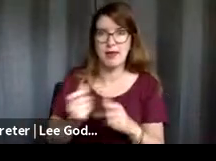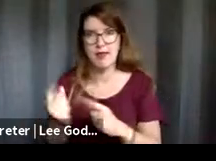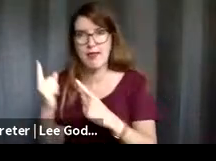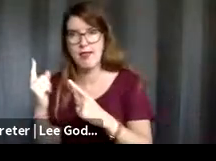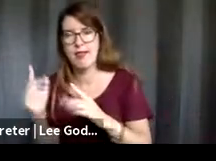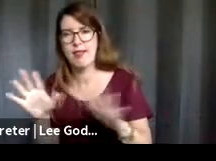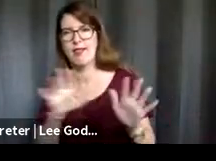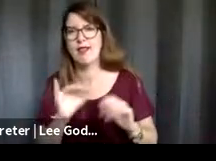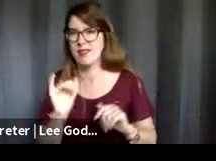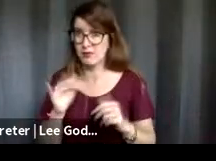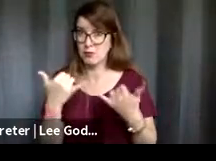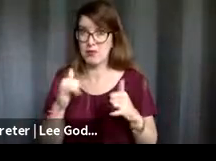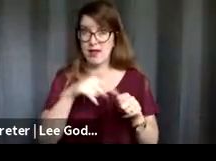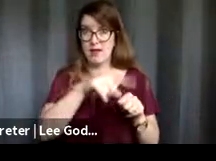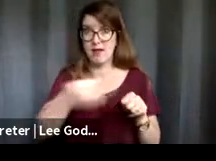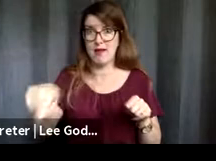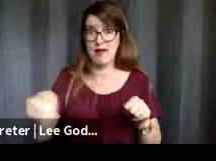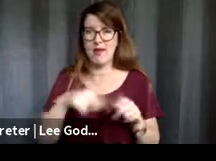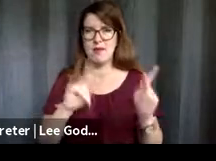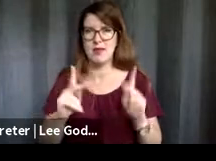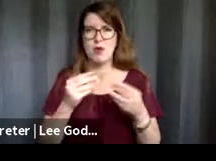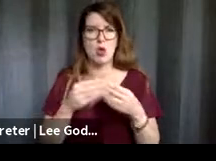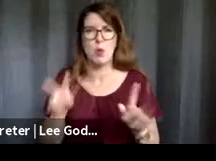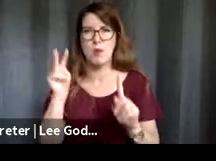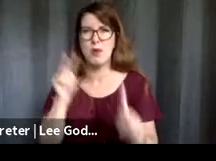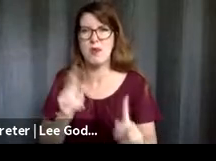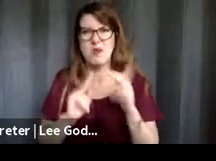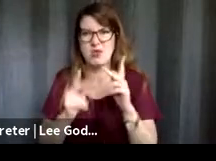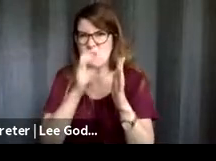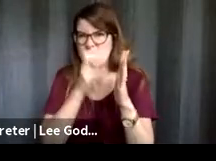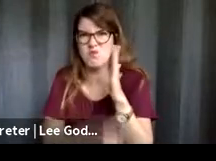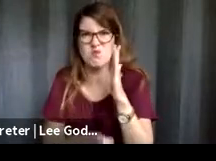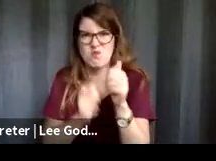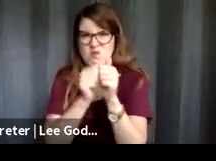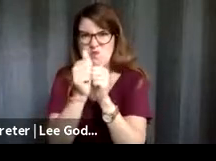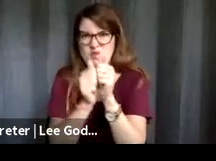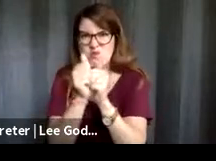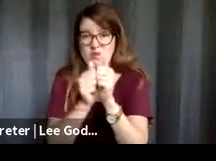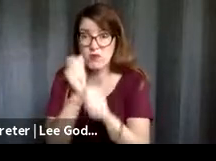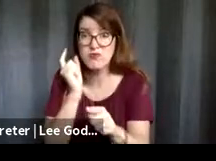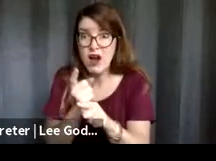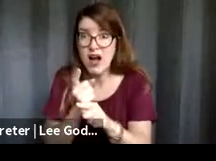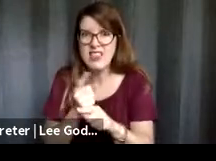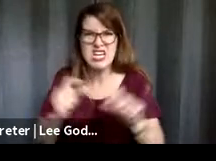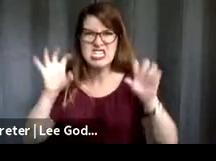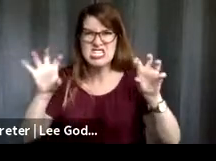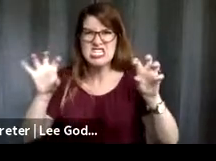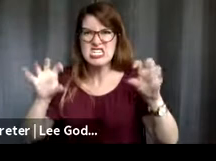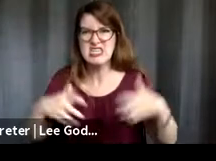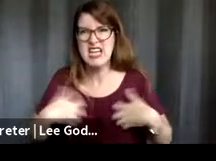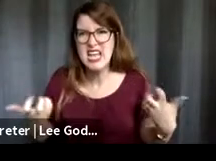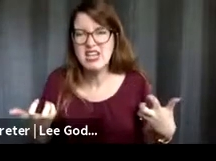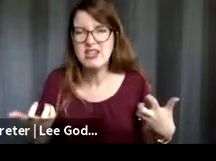played board games where people lose perspective? Like, sometimes people just get so into it, right? I mean, they just get angry, you know,